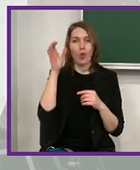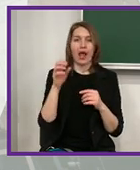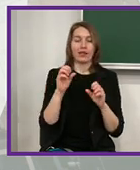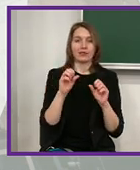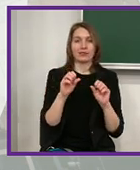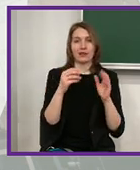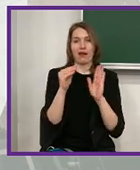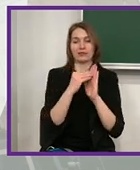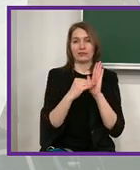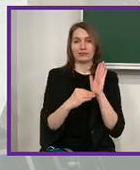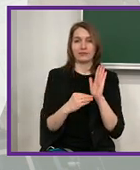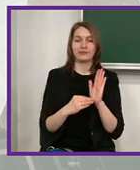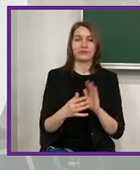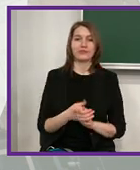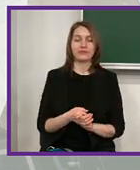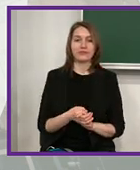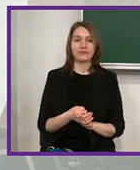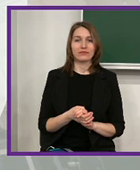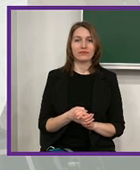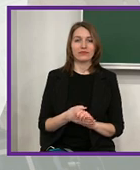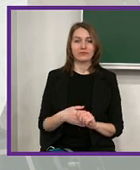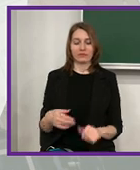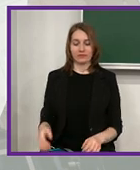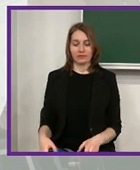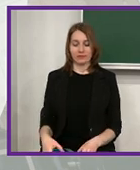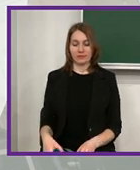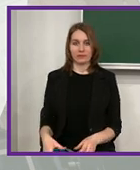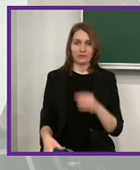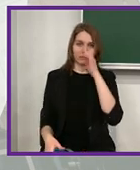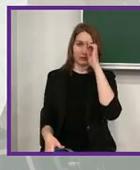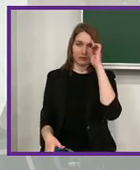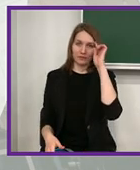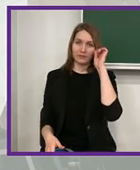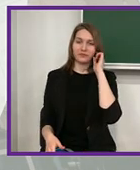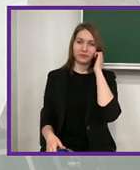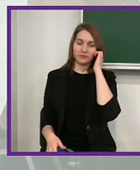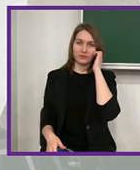where the controller is, if you can. Thank you.